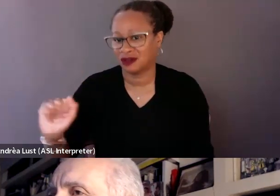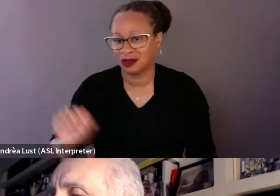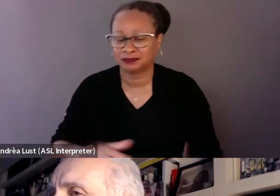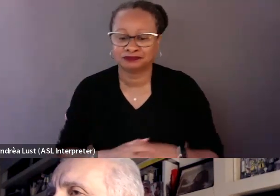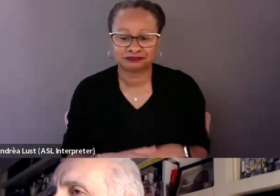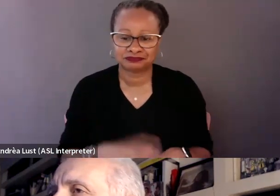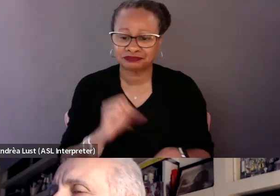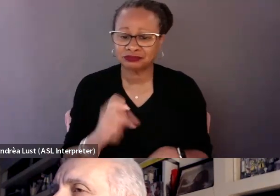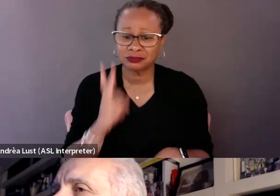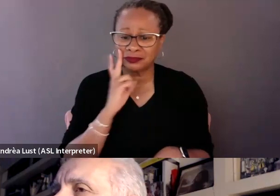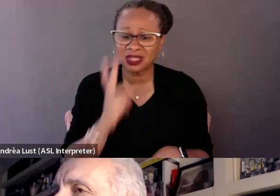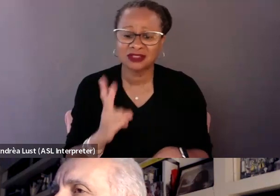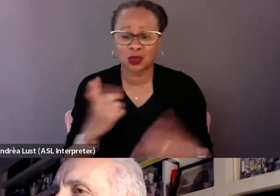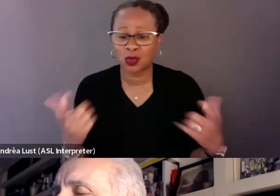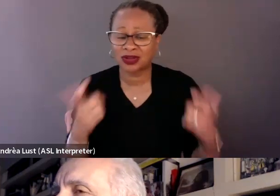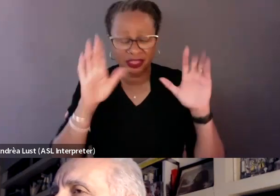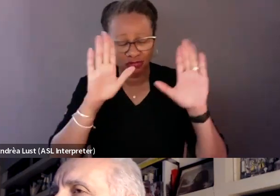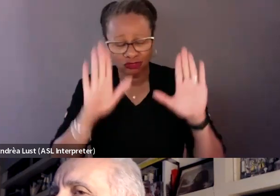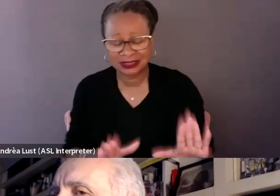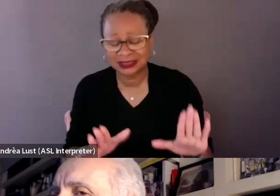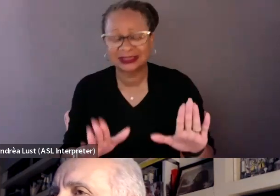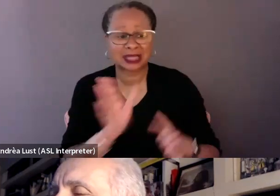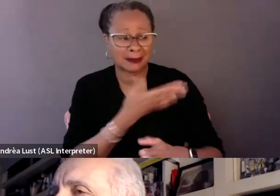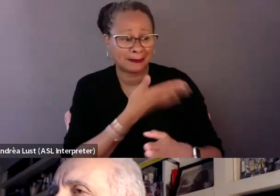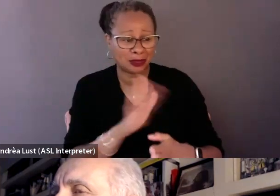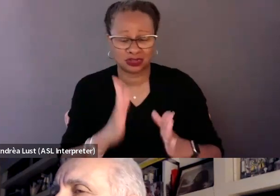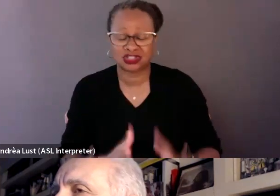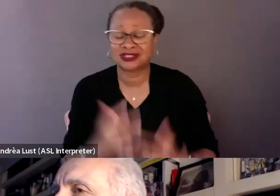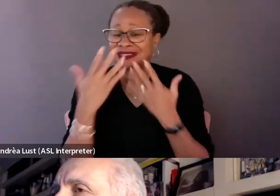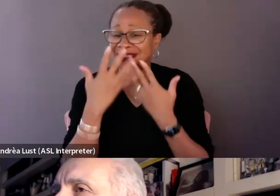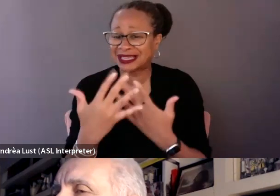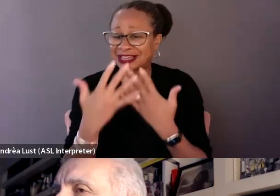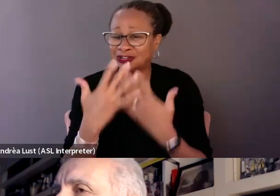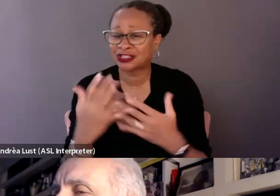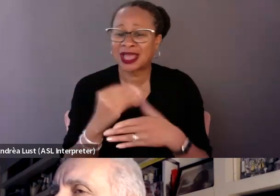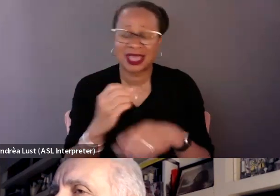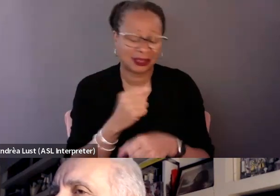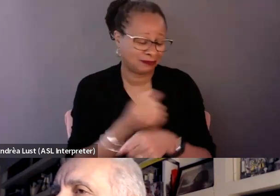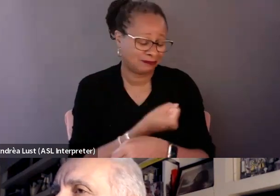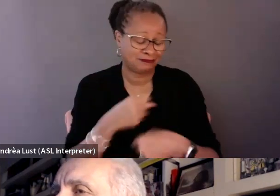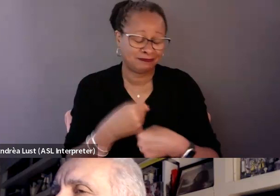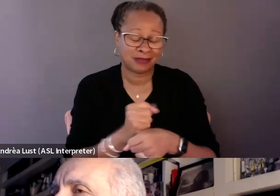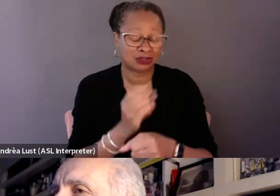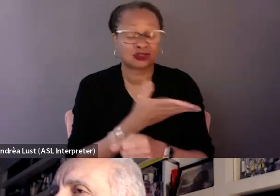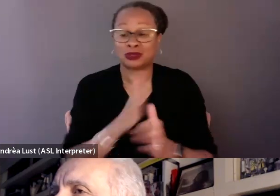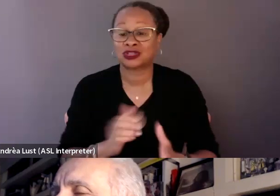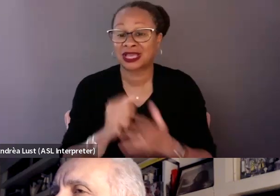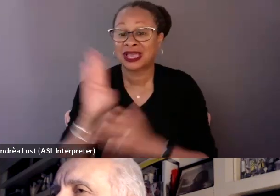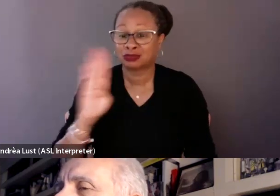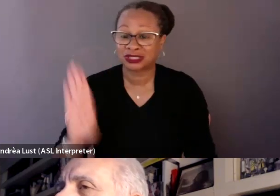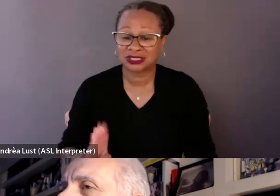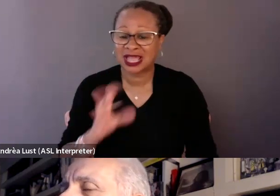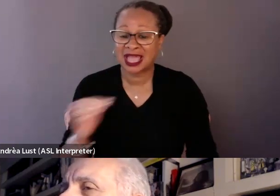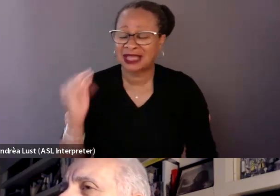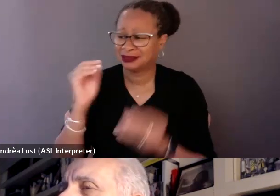Milton Nascimento, one of the greatest musicians, singers, and composers in Brazil. And suddenly he